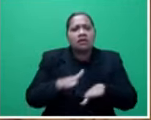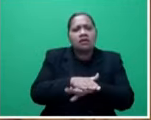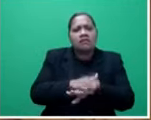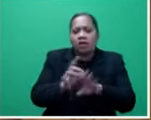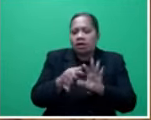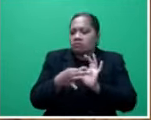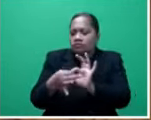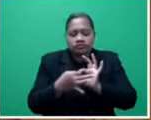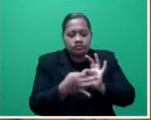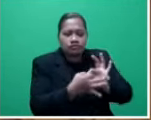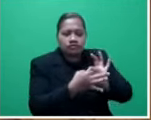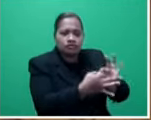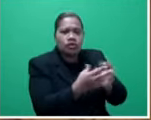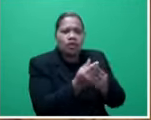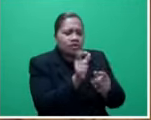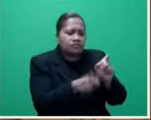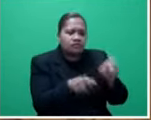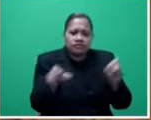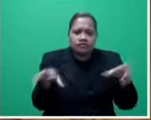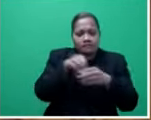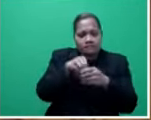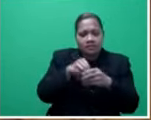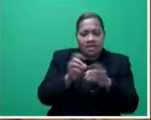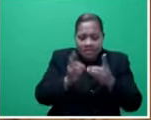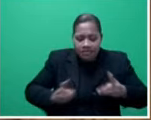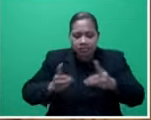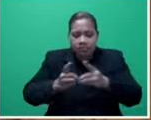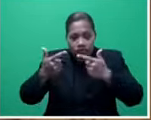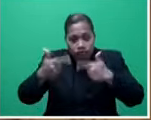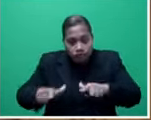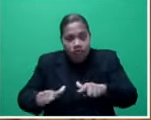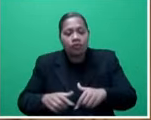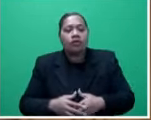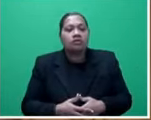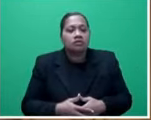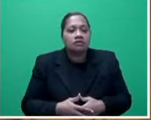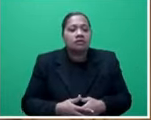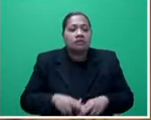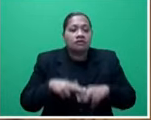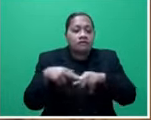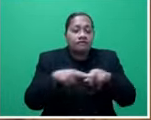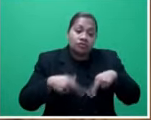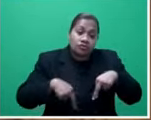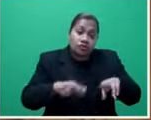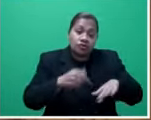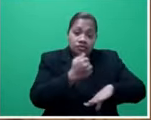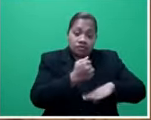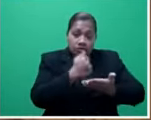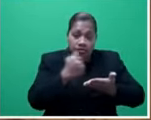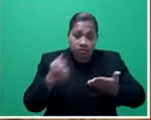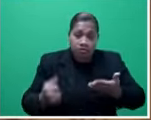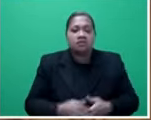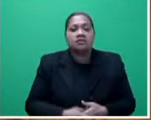with relevant stakeholders, including the Department of Transport, Land Transport Authority, Fiji Roads Authority, Department of